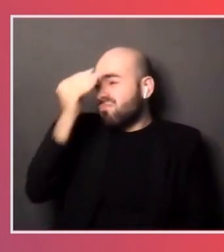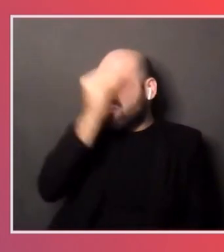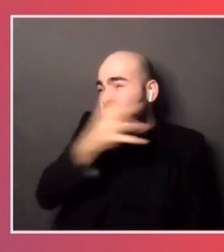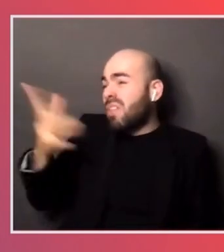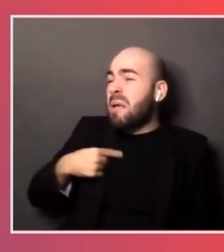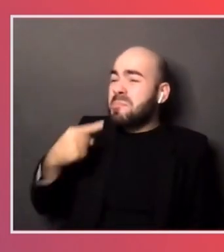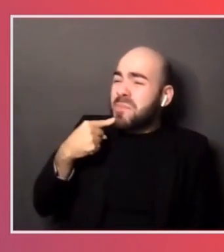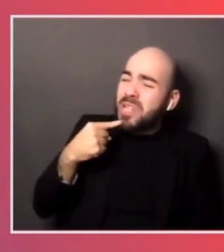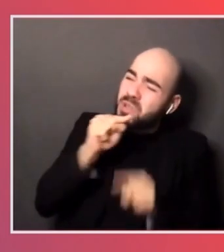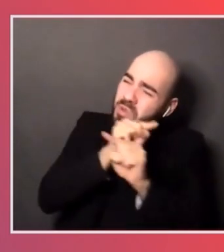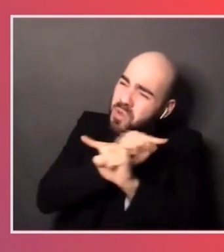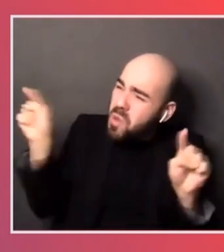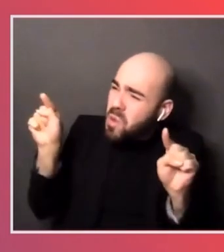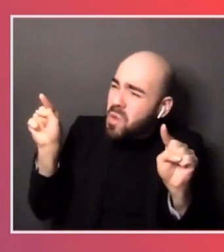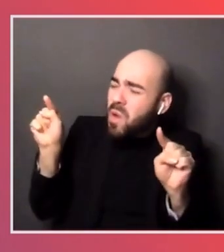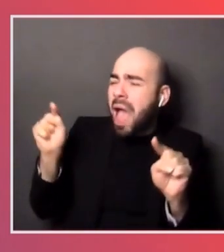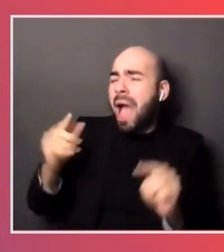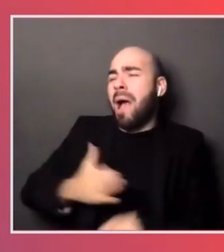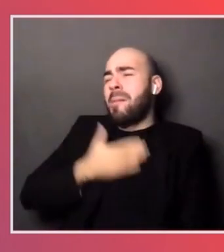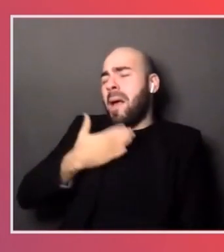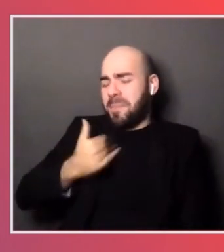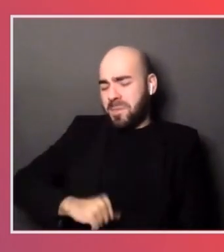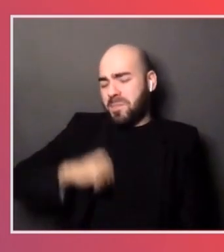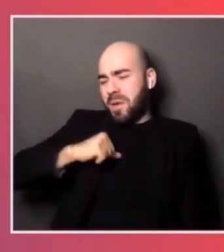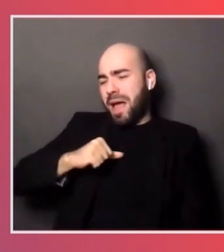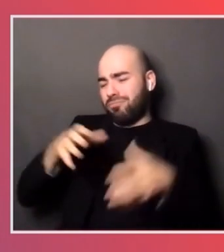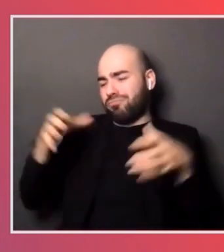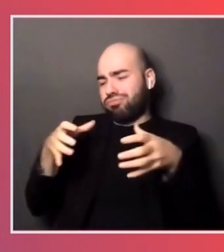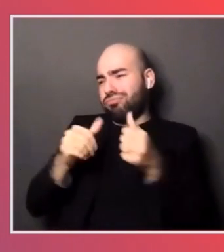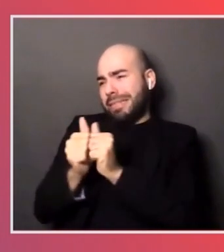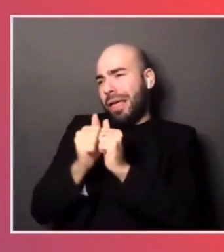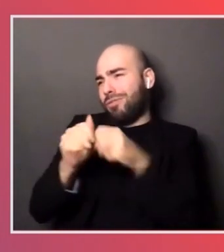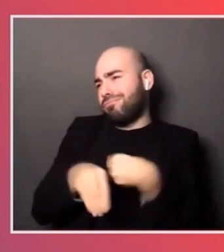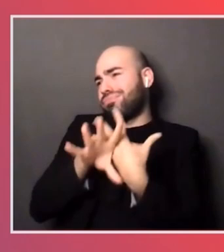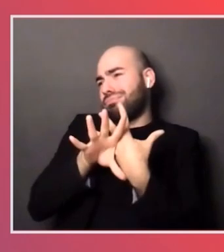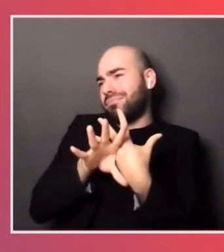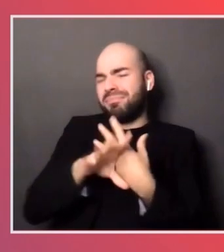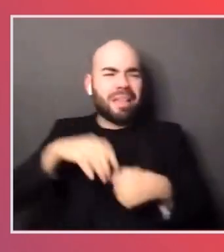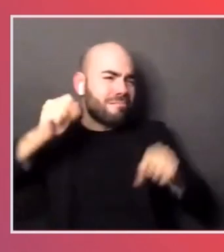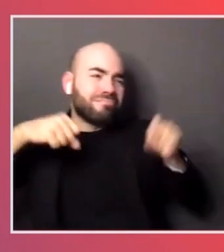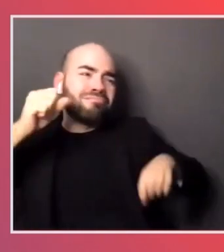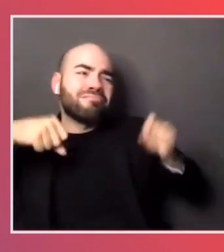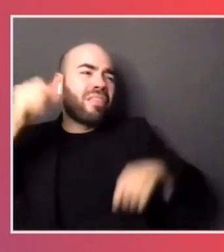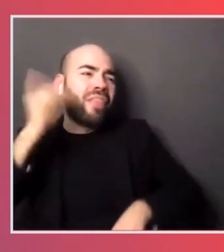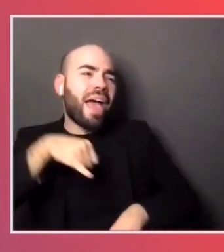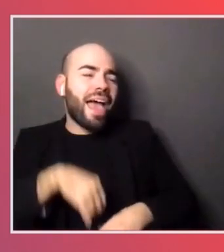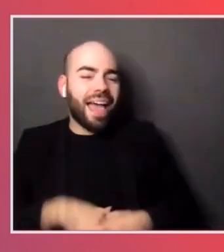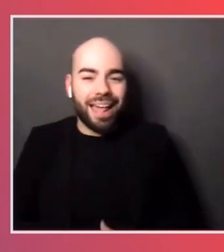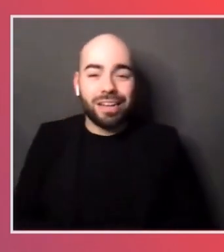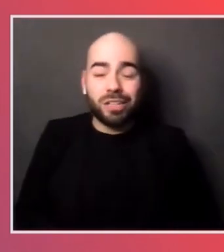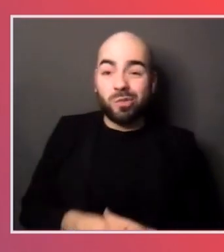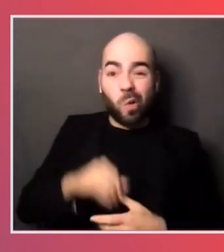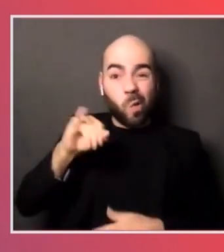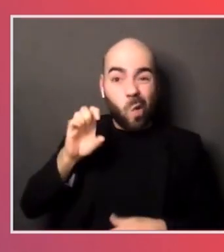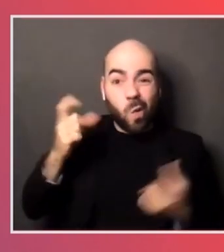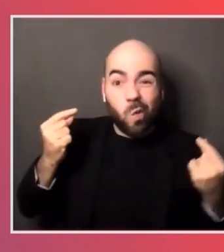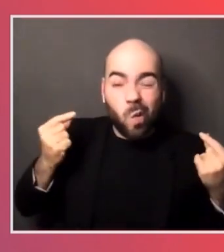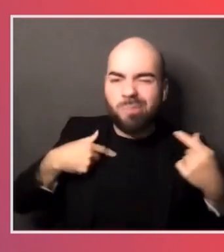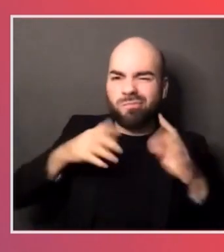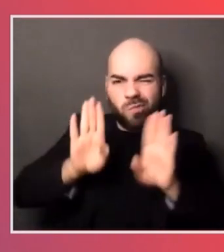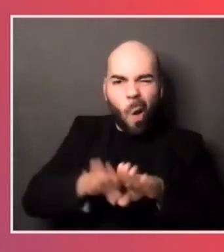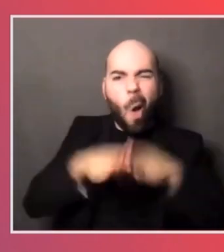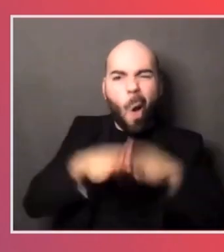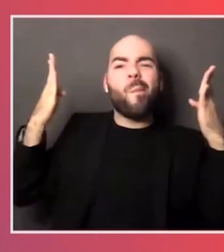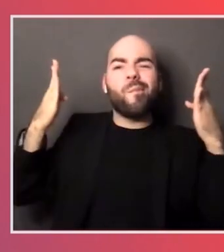together. Let's kick this off with our first question. Amp, I believe you have